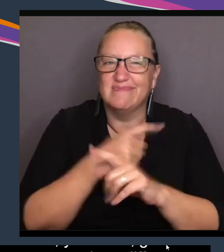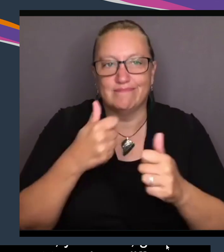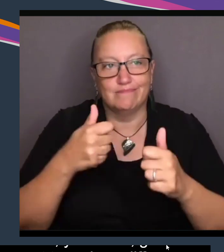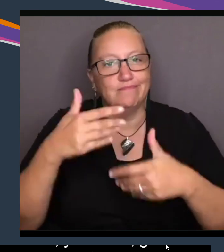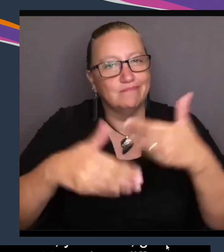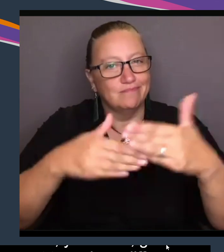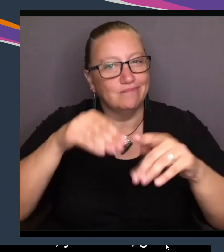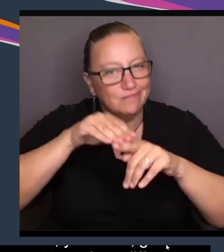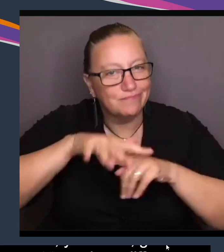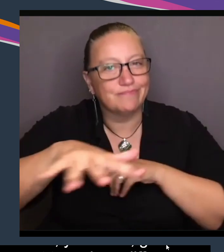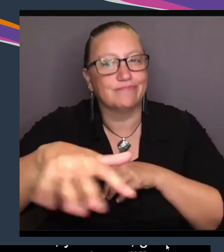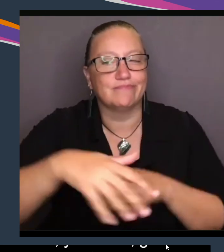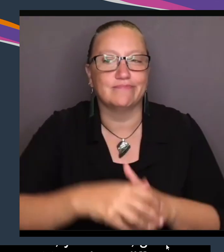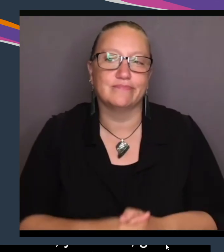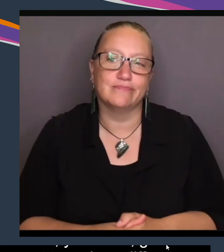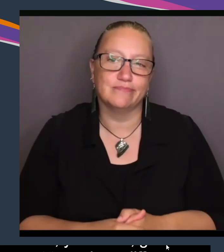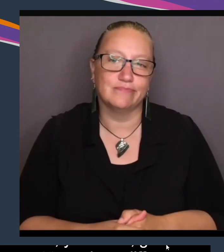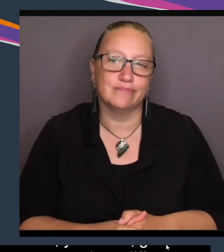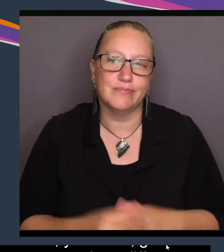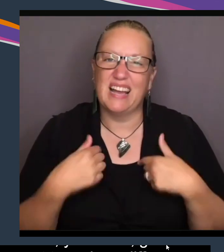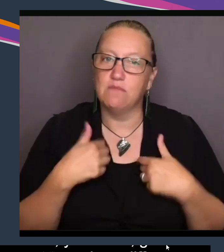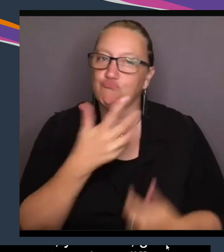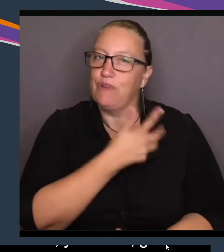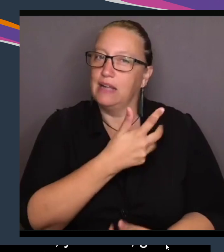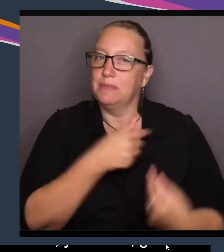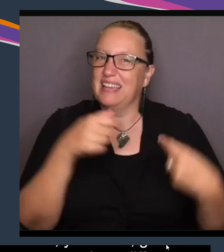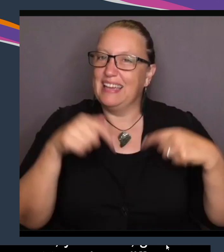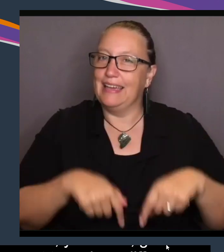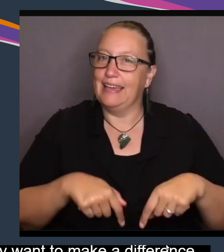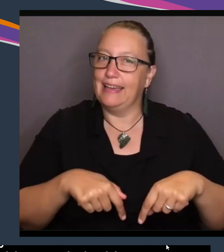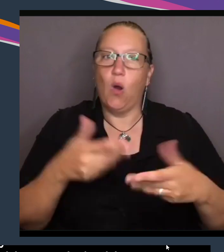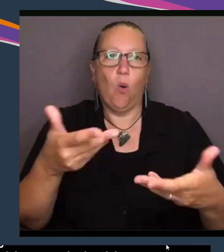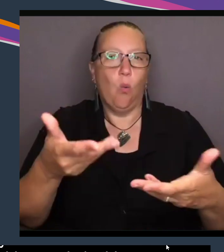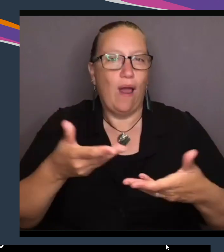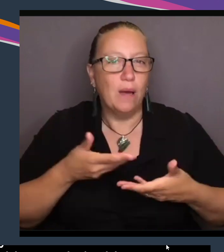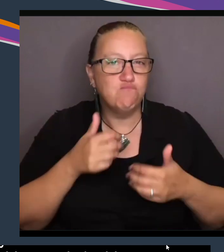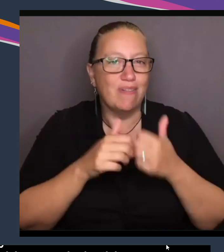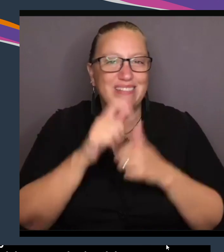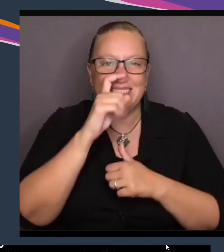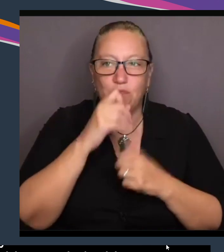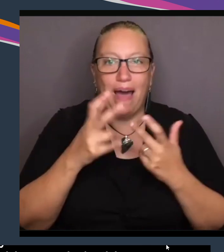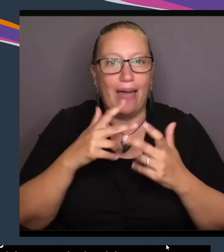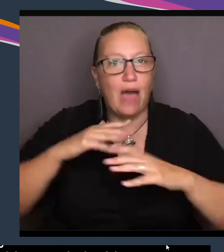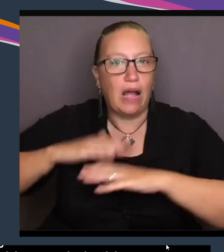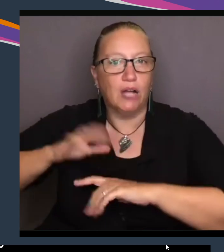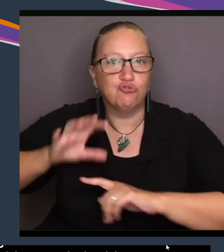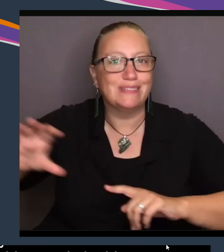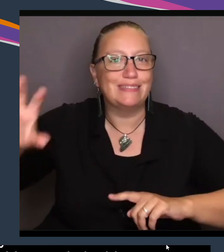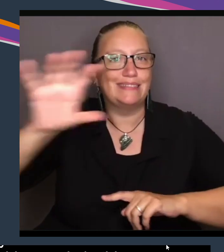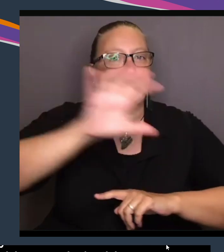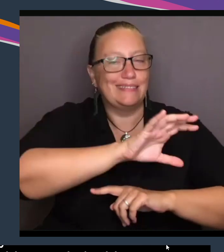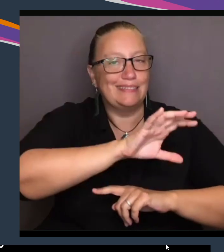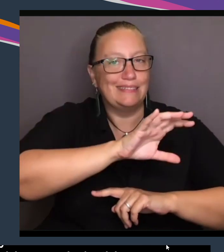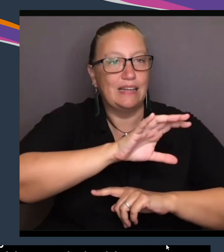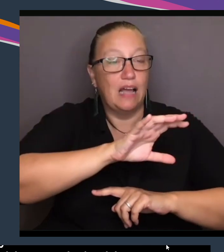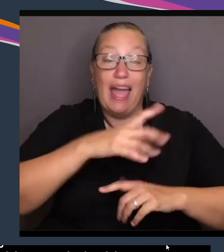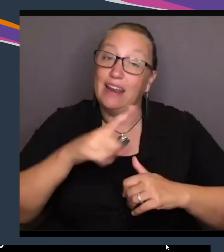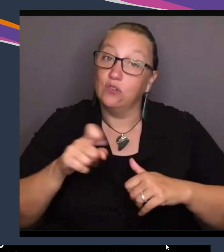here. Welcome our brothers and sisters that are from other countries and from across the ditch.